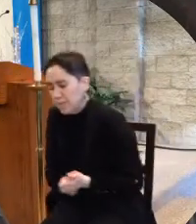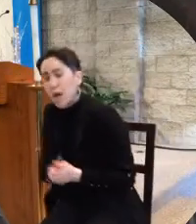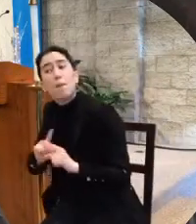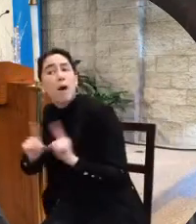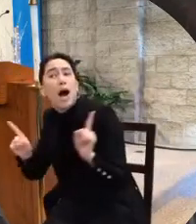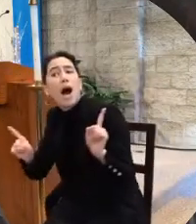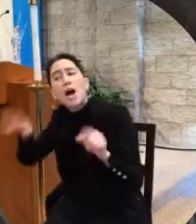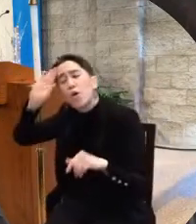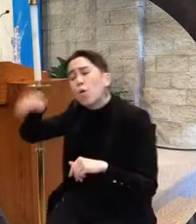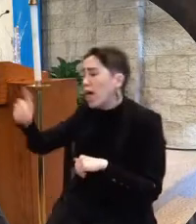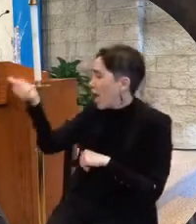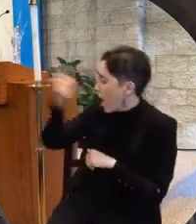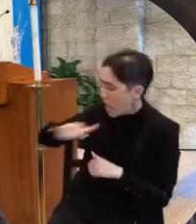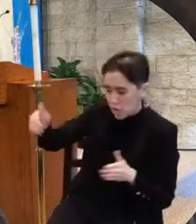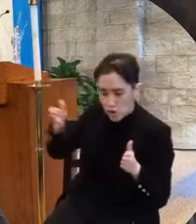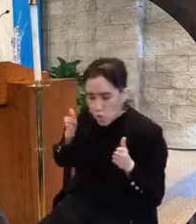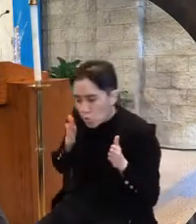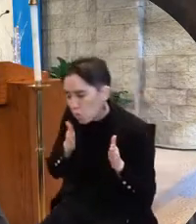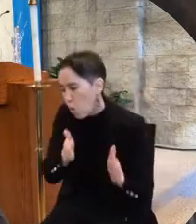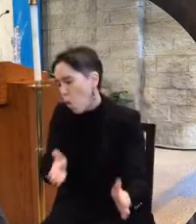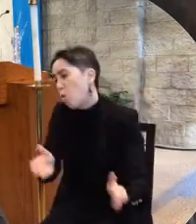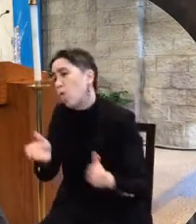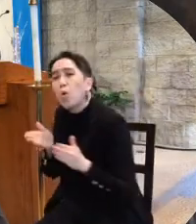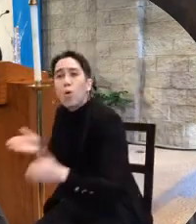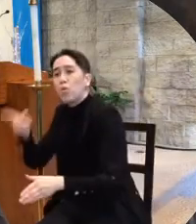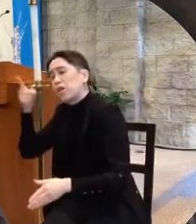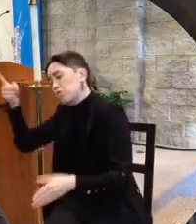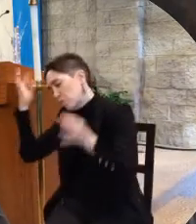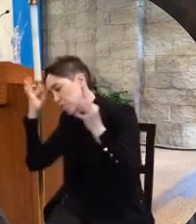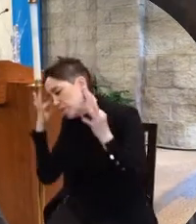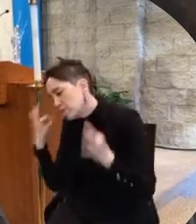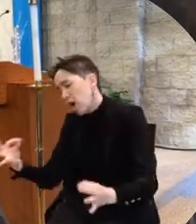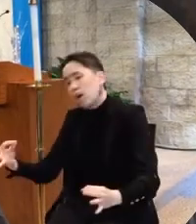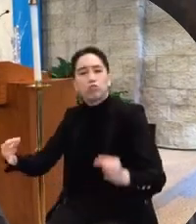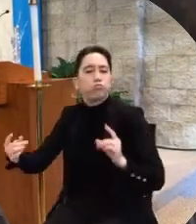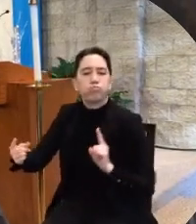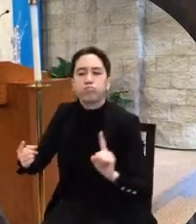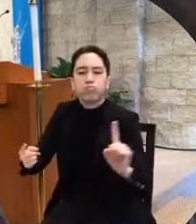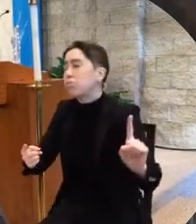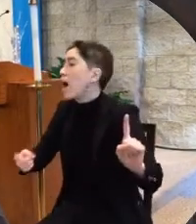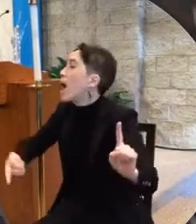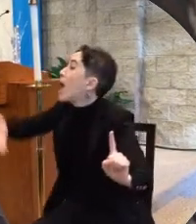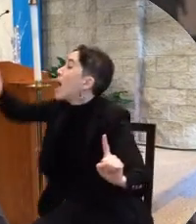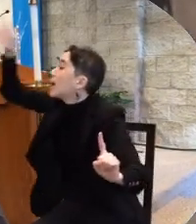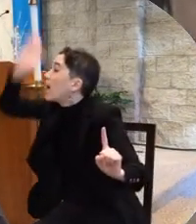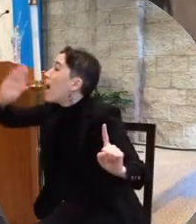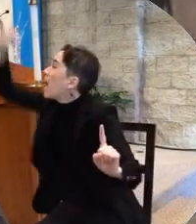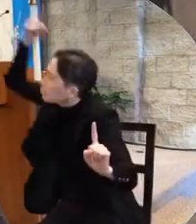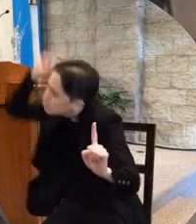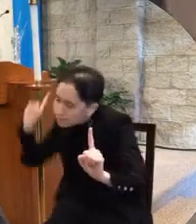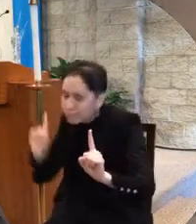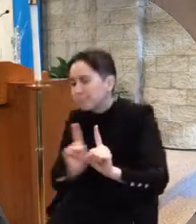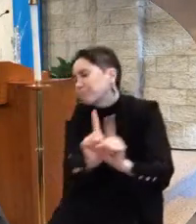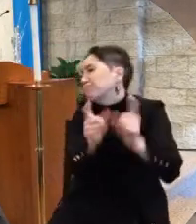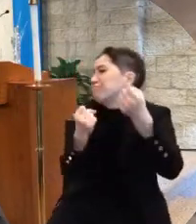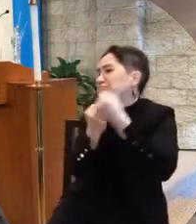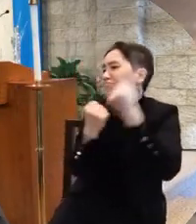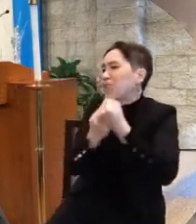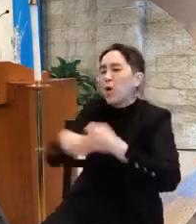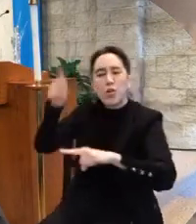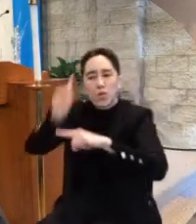But whatever road you choose, God's right behind you. You cannot